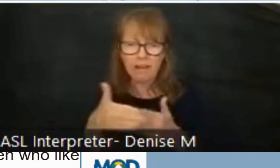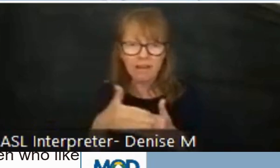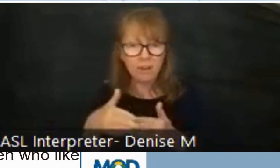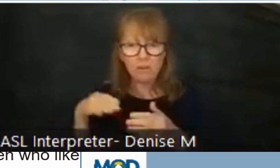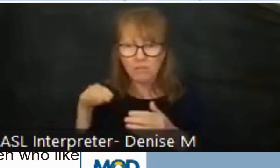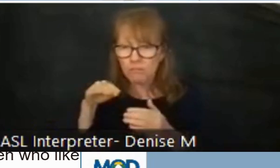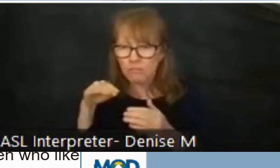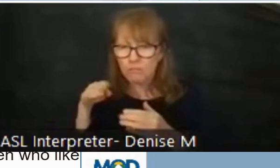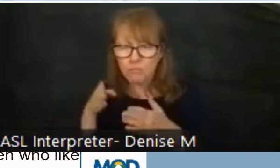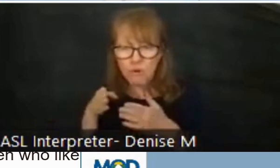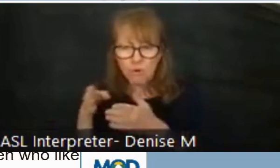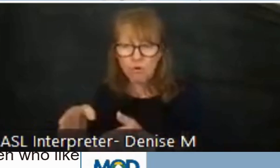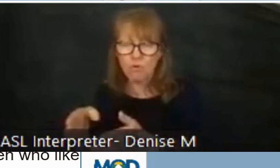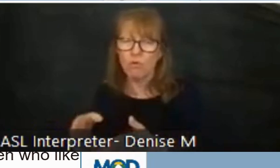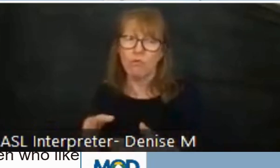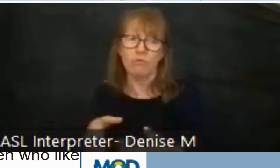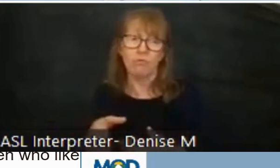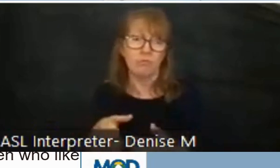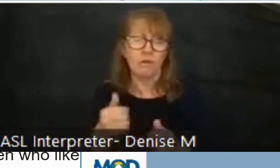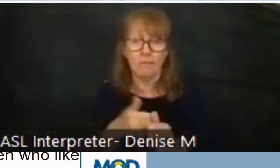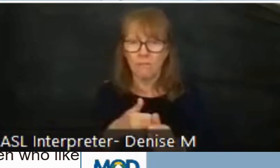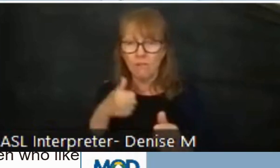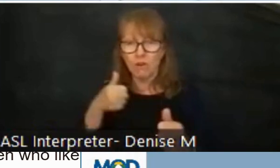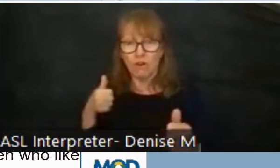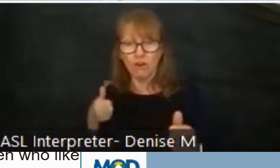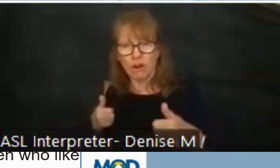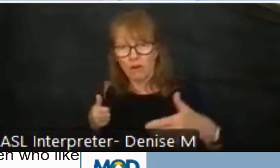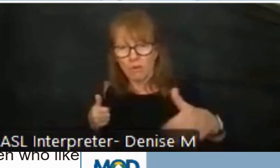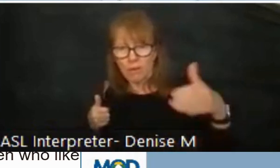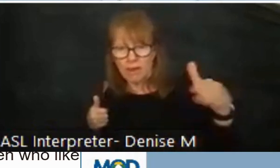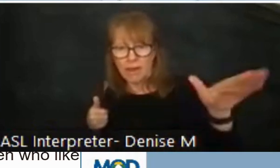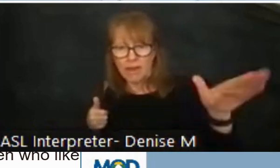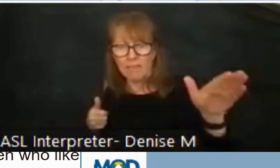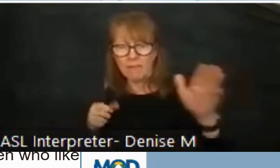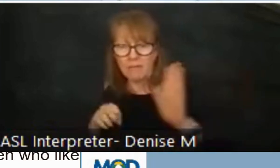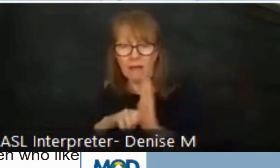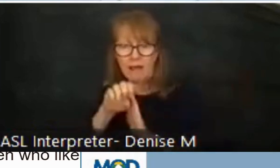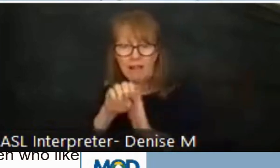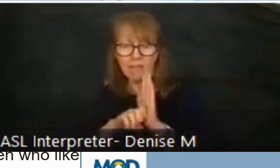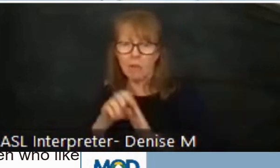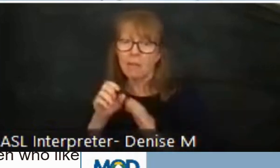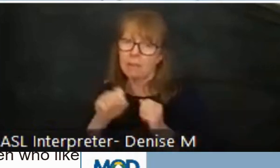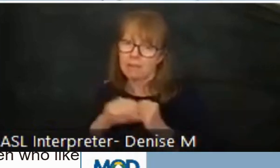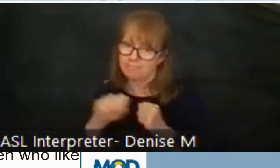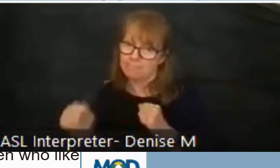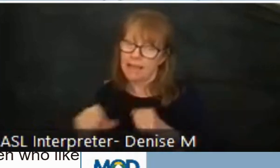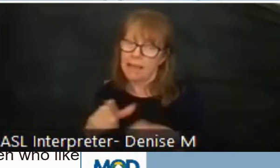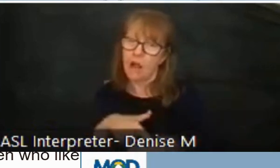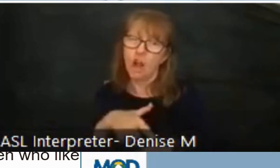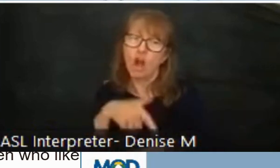elevator, then it's likely to take even longer for a matching unit to become available.